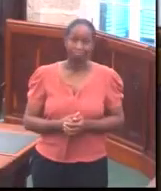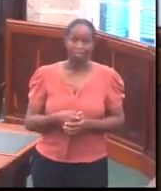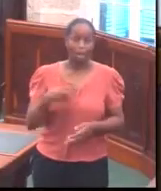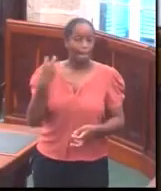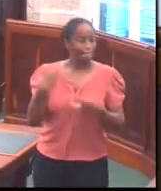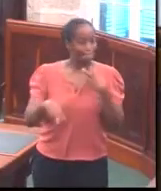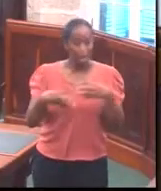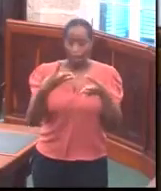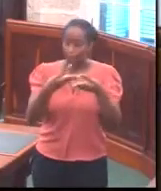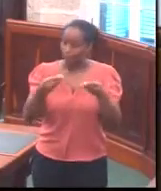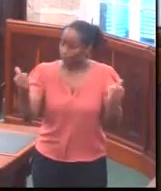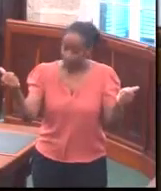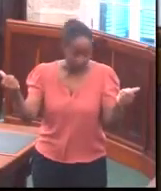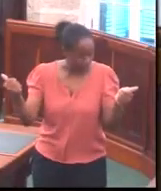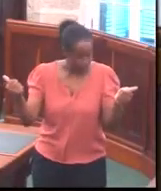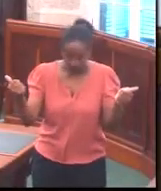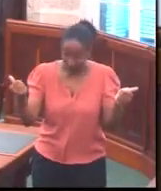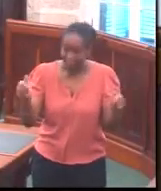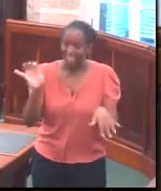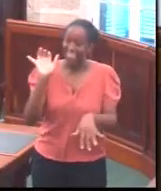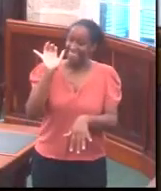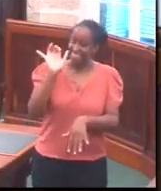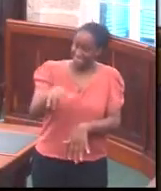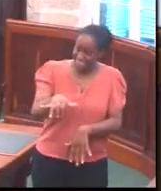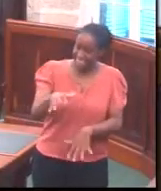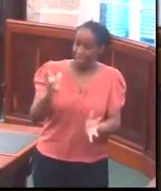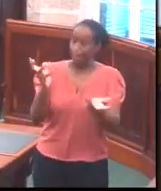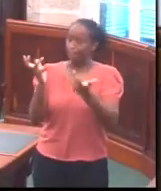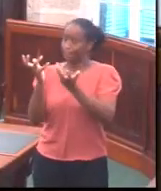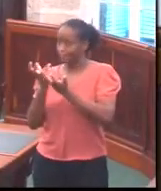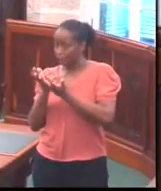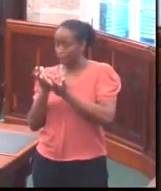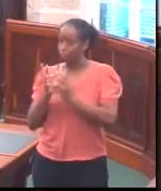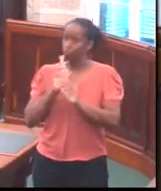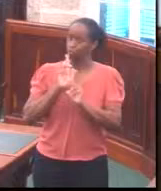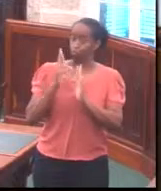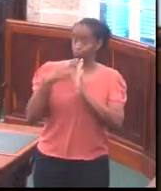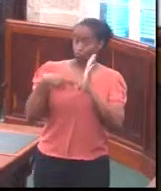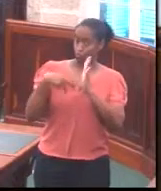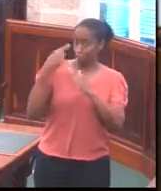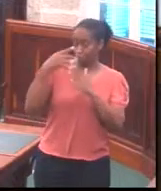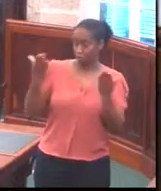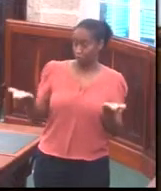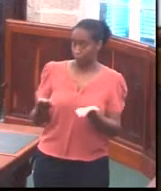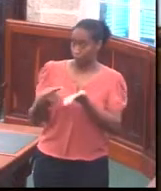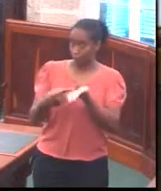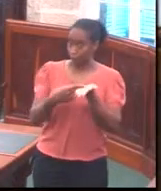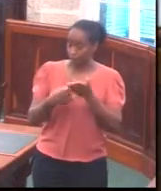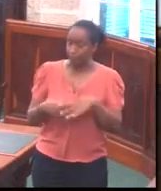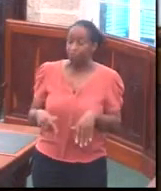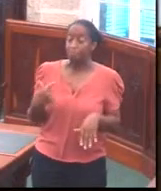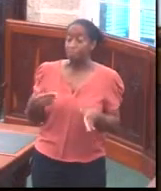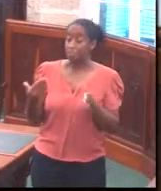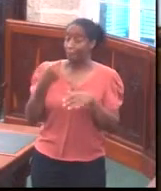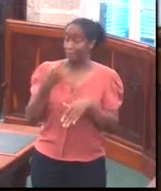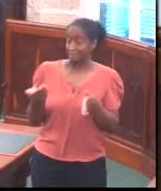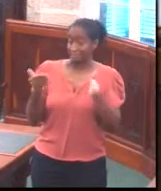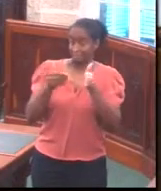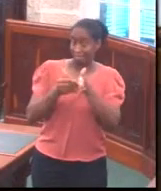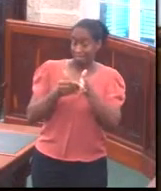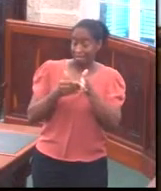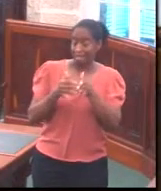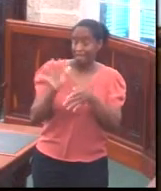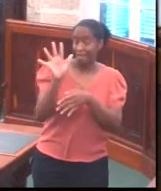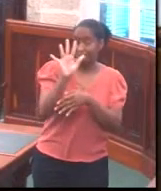This is relevant. I say it again. In removing section 52B,